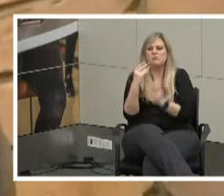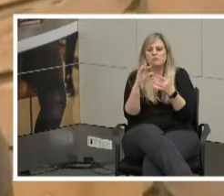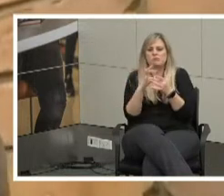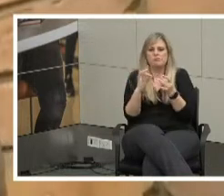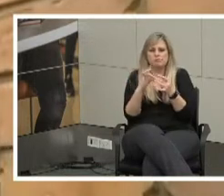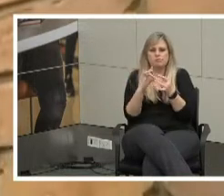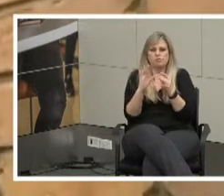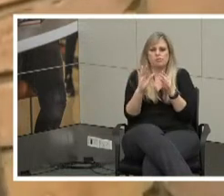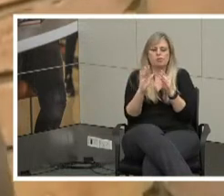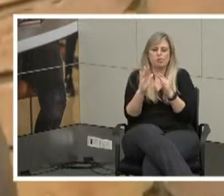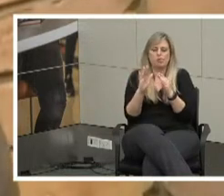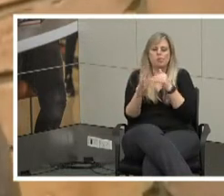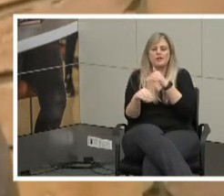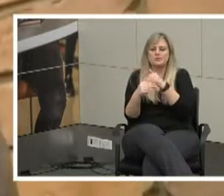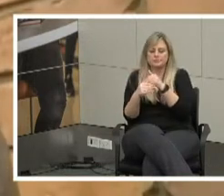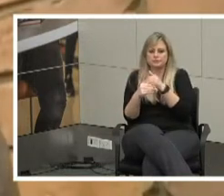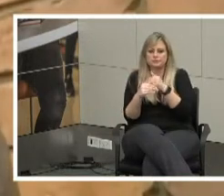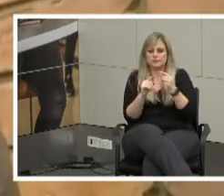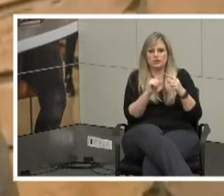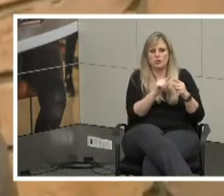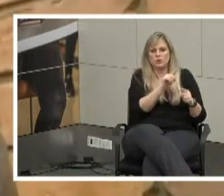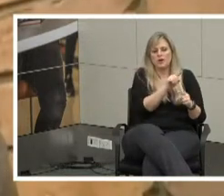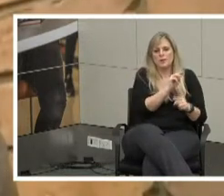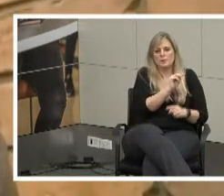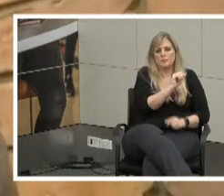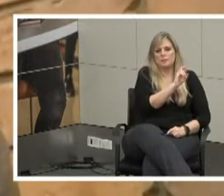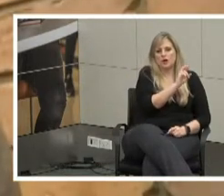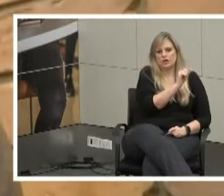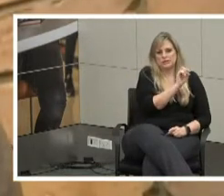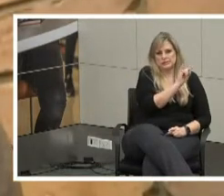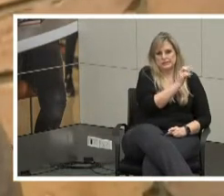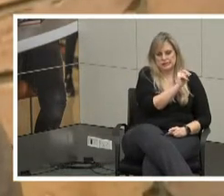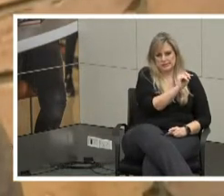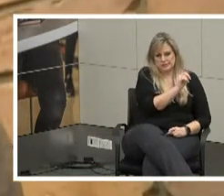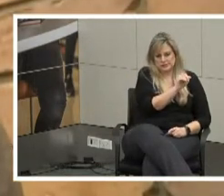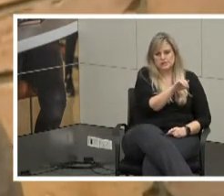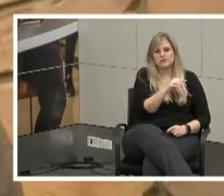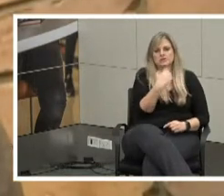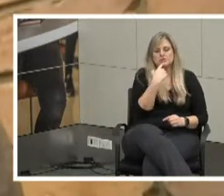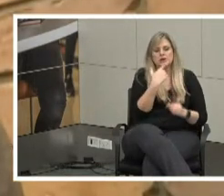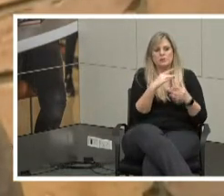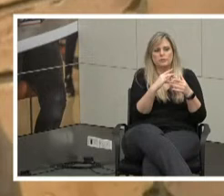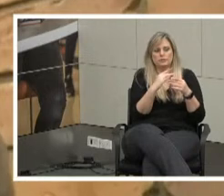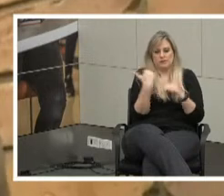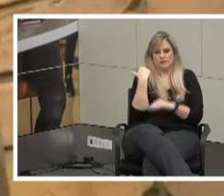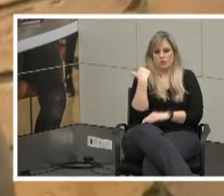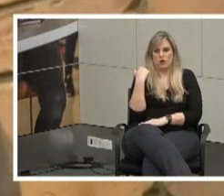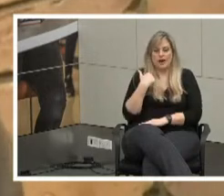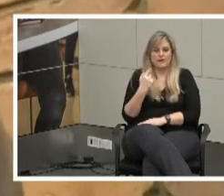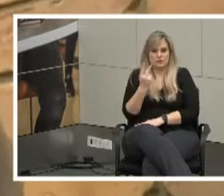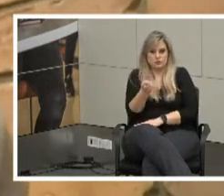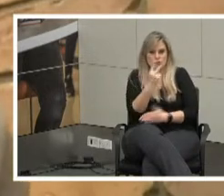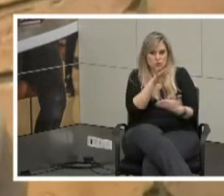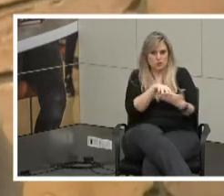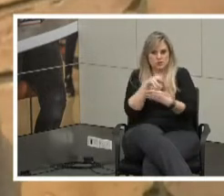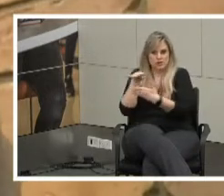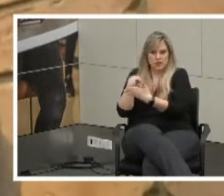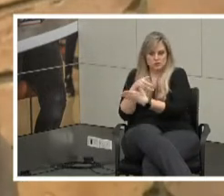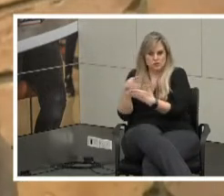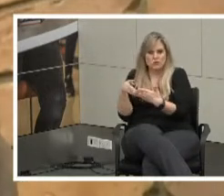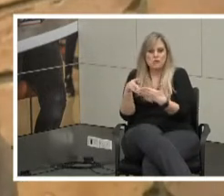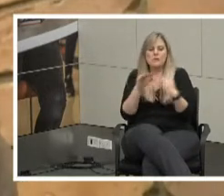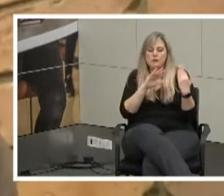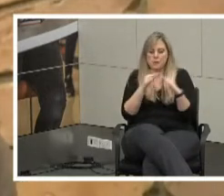and and cave out to what Mr Martin stated before um I've got two scheduled meetings with the community coming